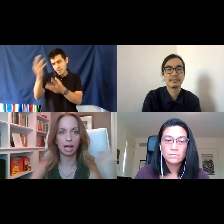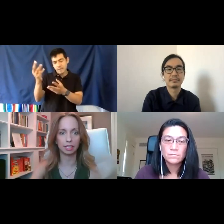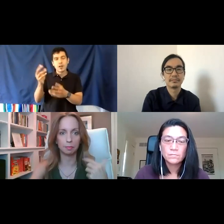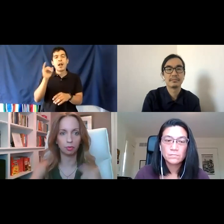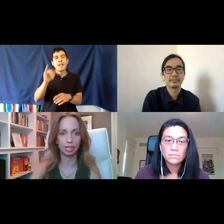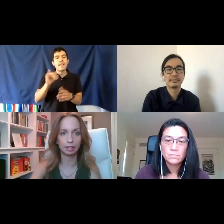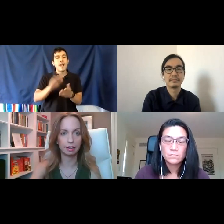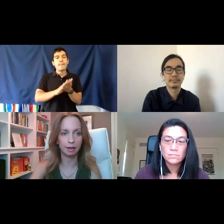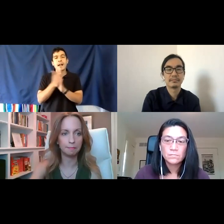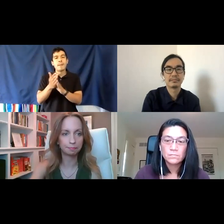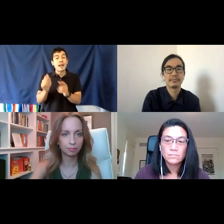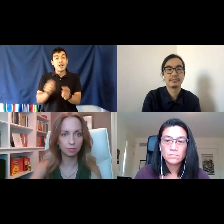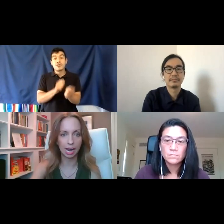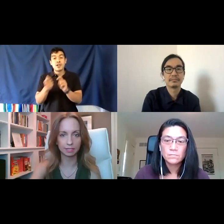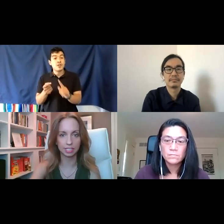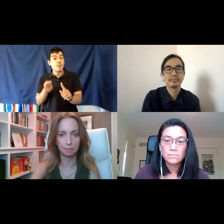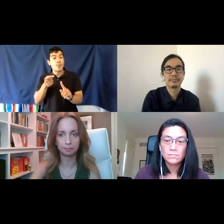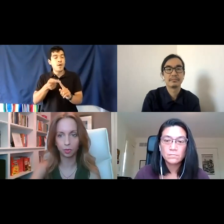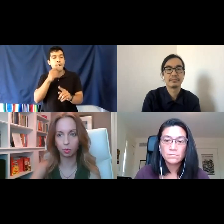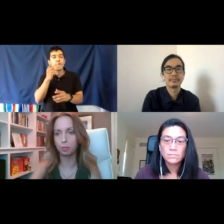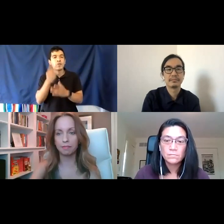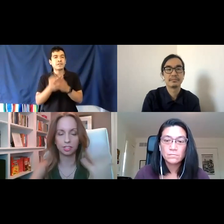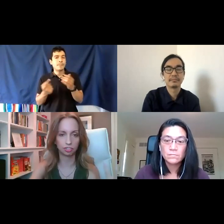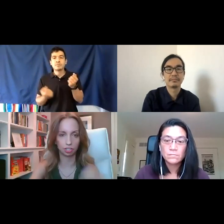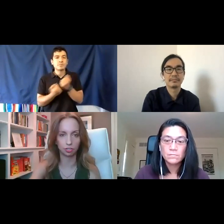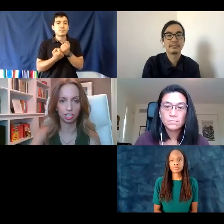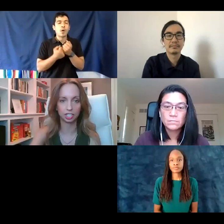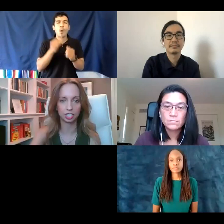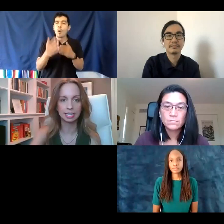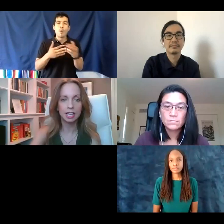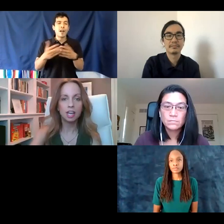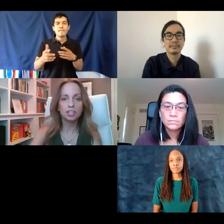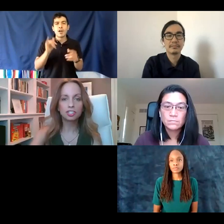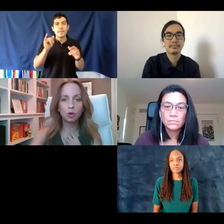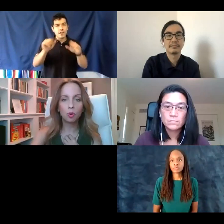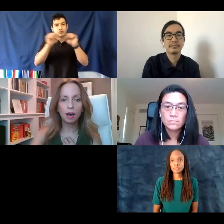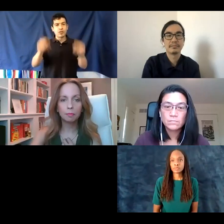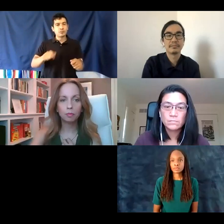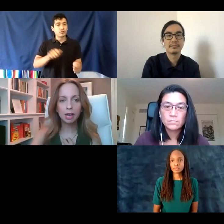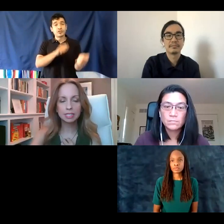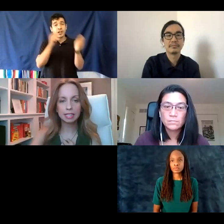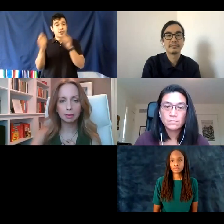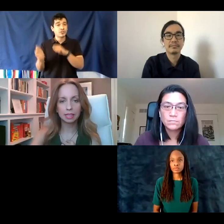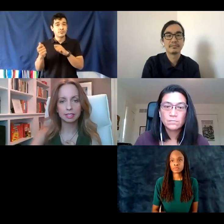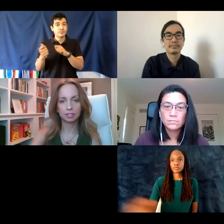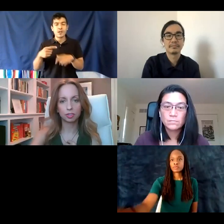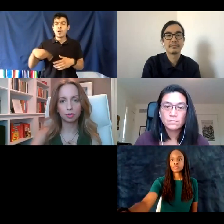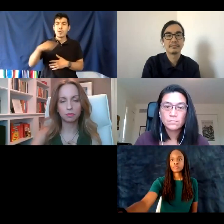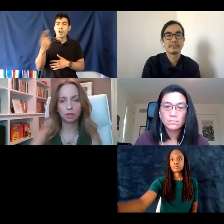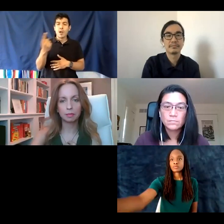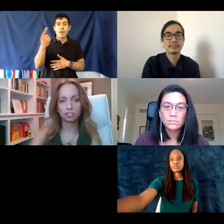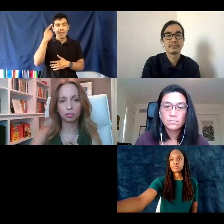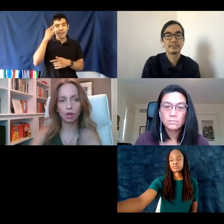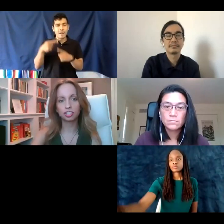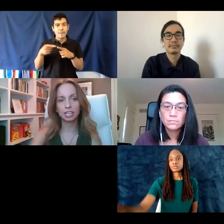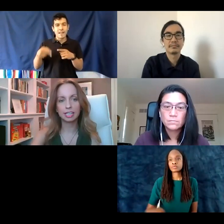a rallying point for activism or whatever the structural change is. So we always think about this in terms of what